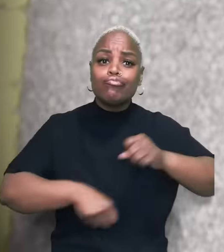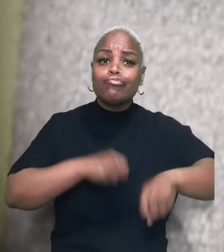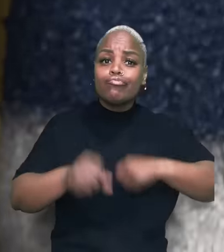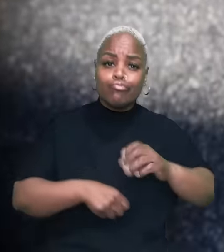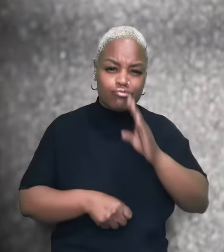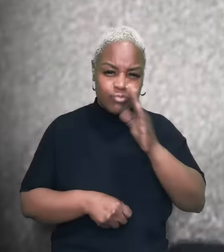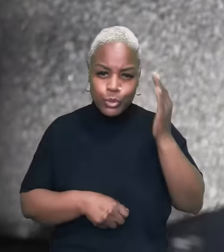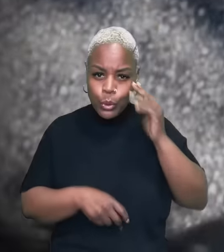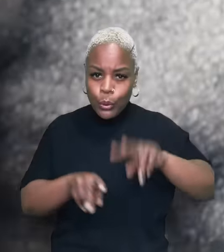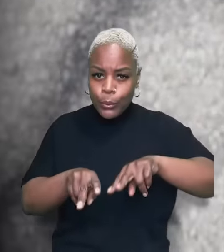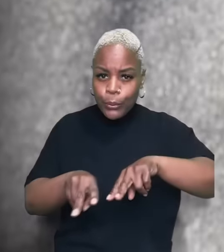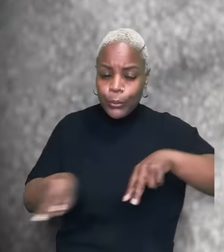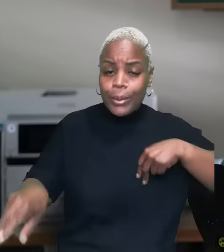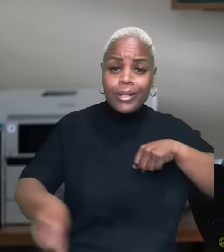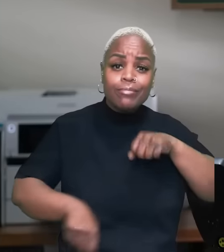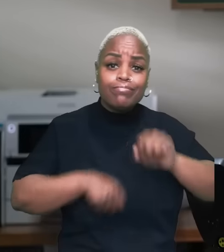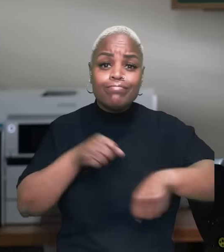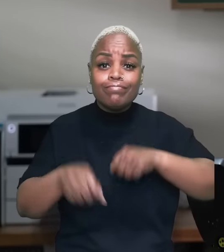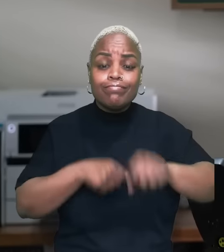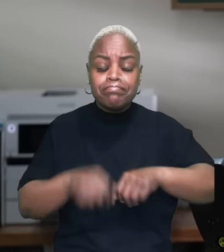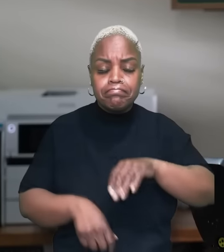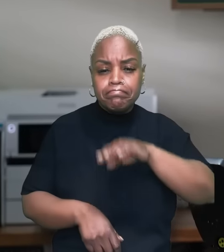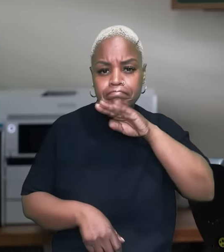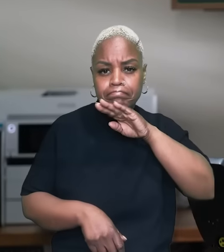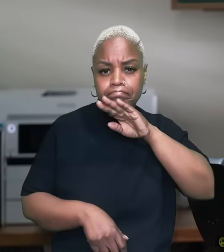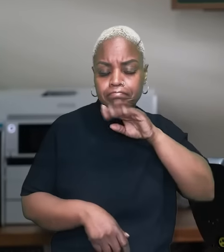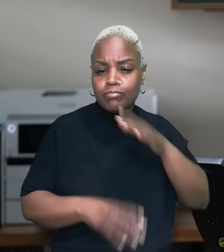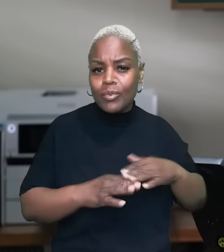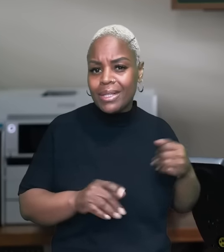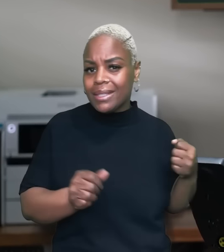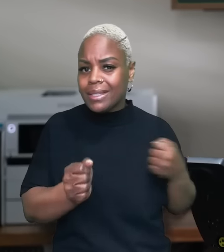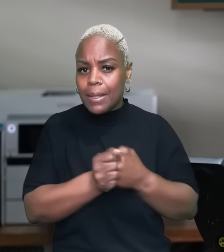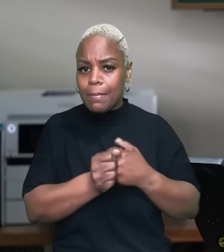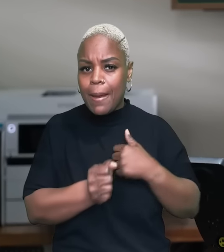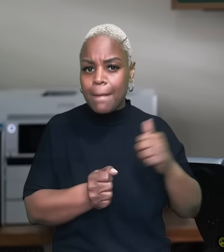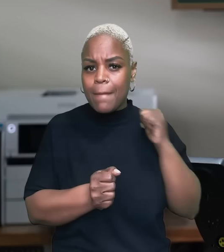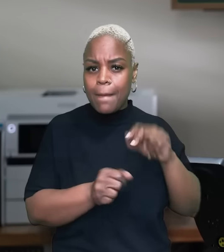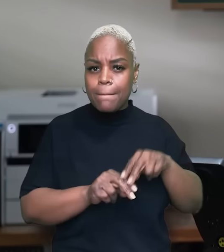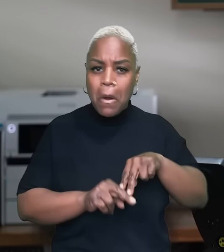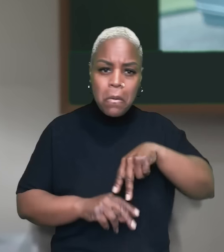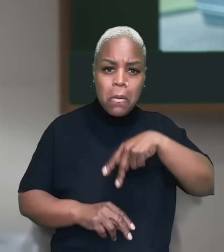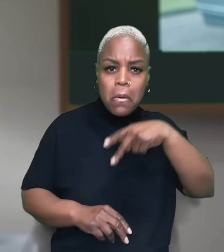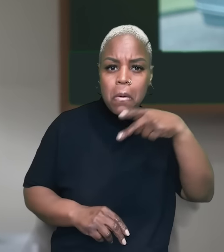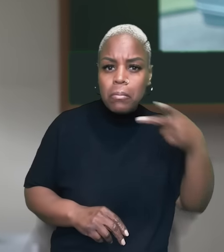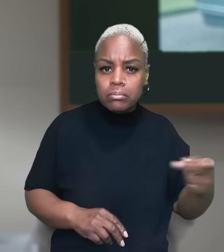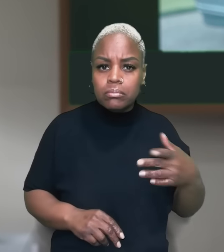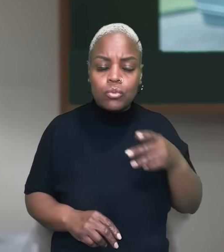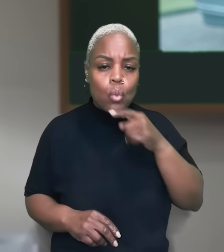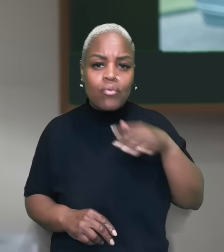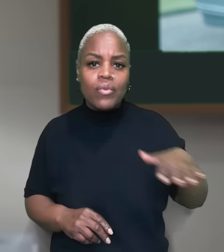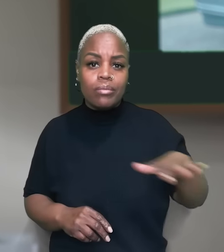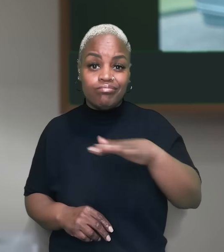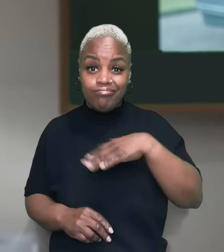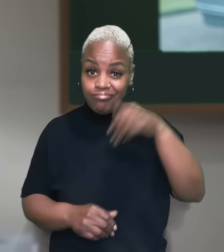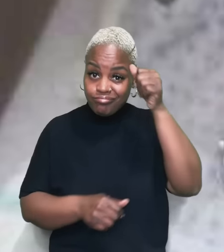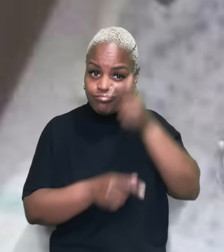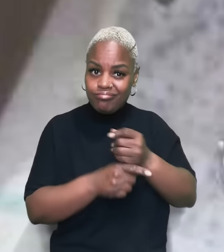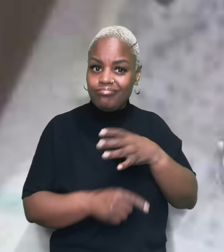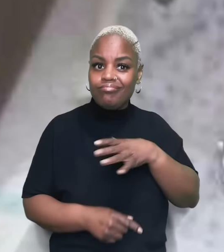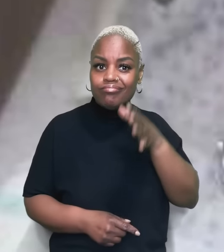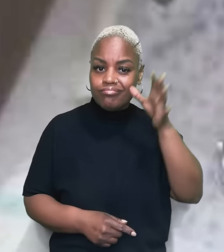straightaway, vehicles came over the double lines, clipped me from behind and tossed me in a cornfield for my brother and parents to find.